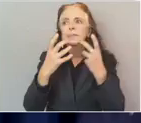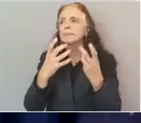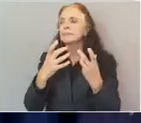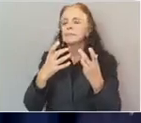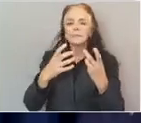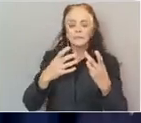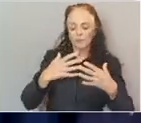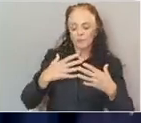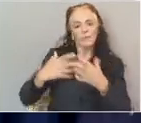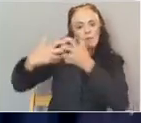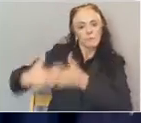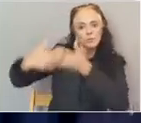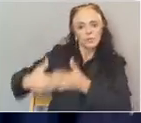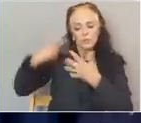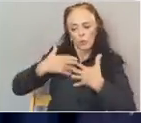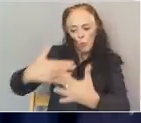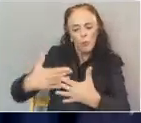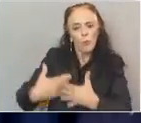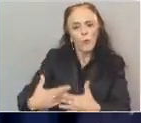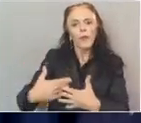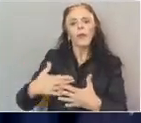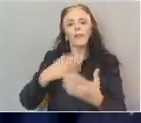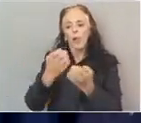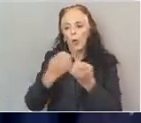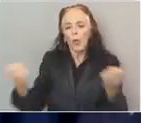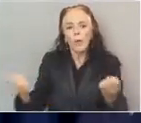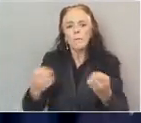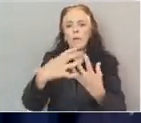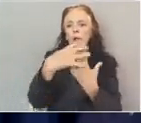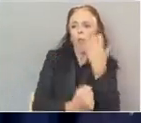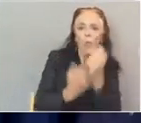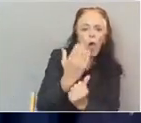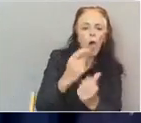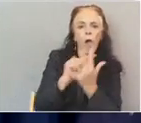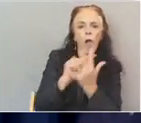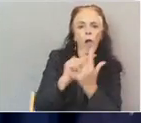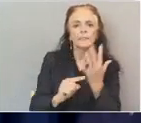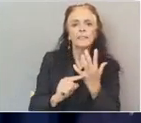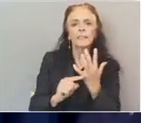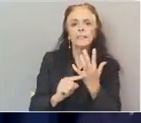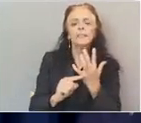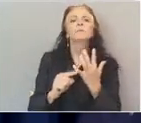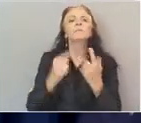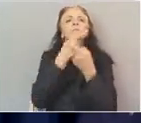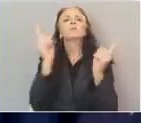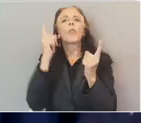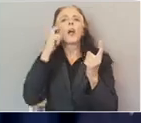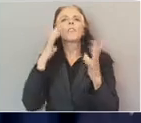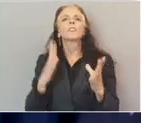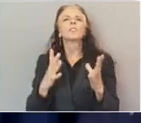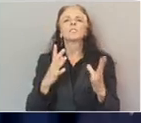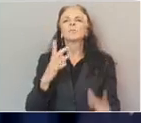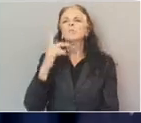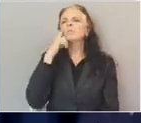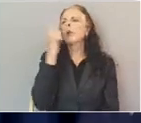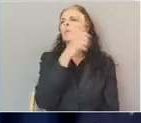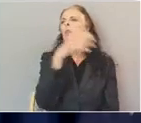"Respirators, ventilators, all of the equipment, try getting it yourselves,"